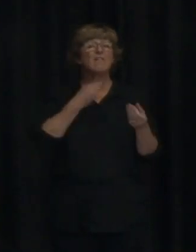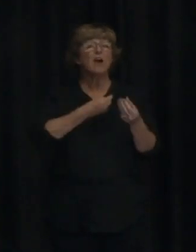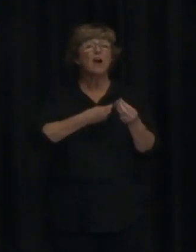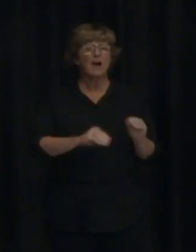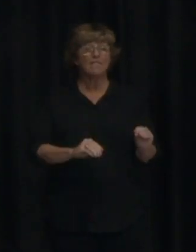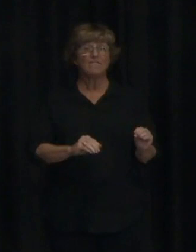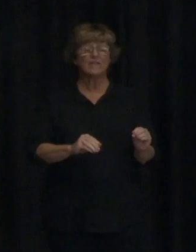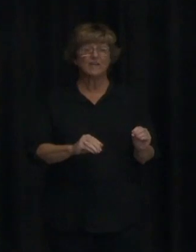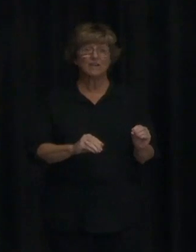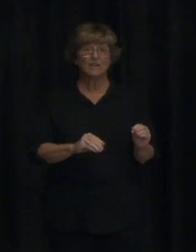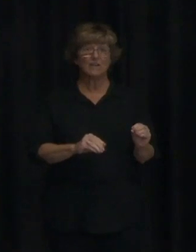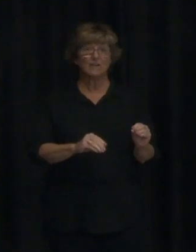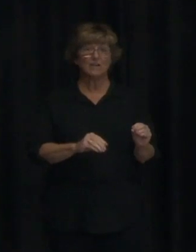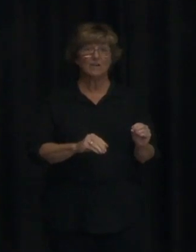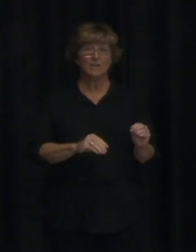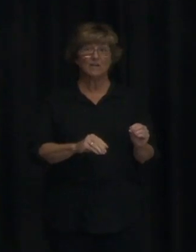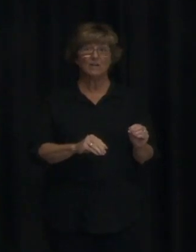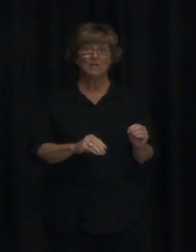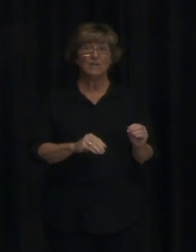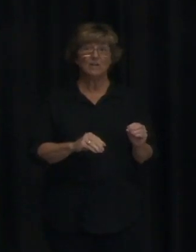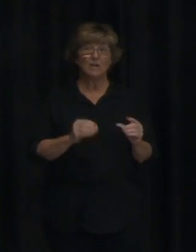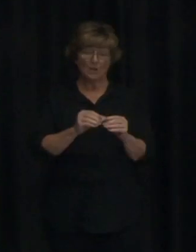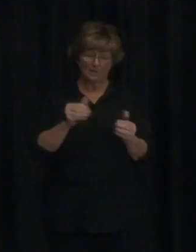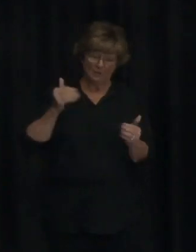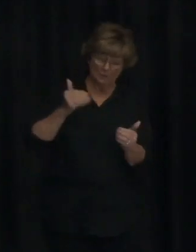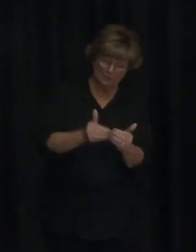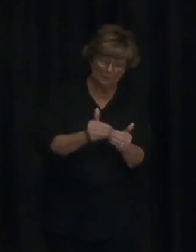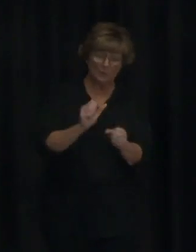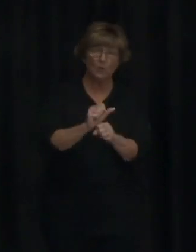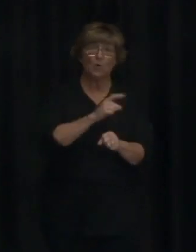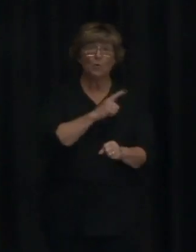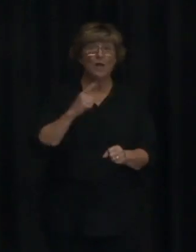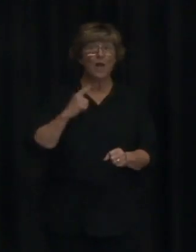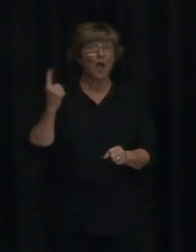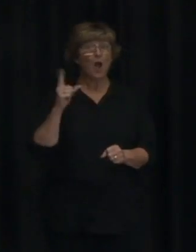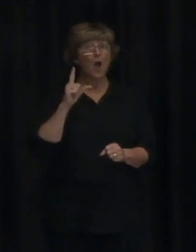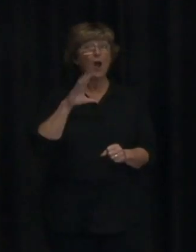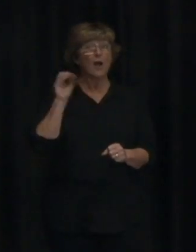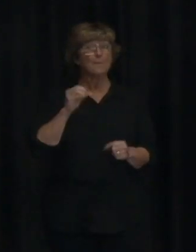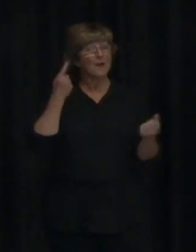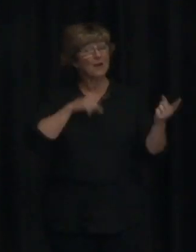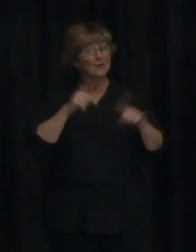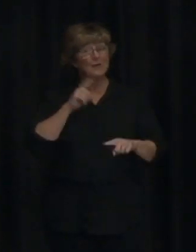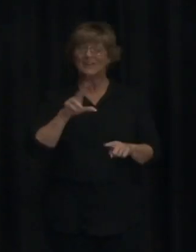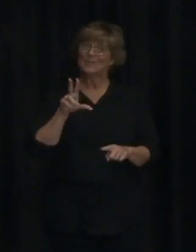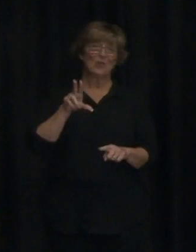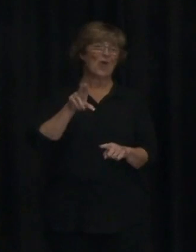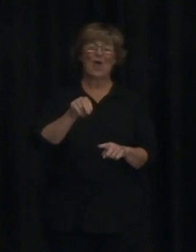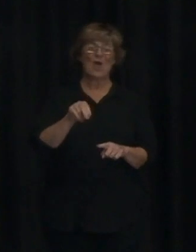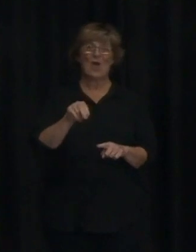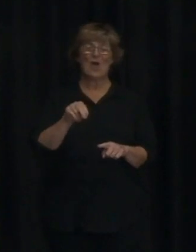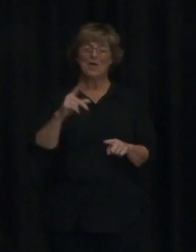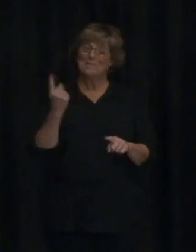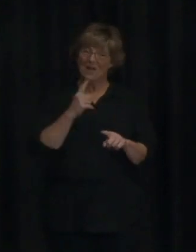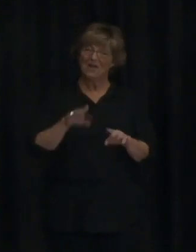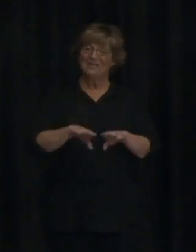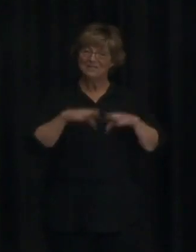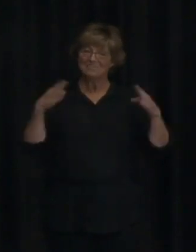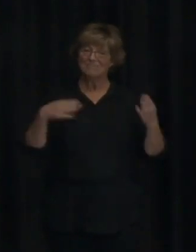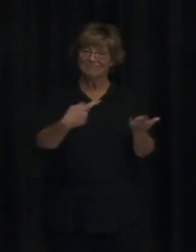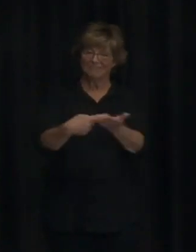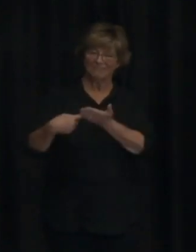Governor Newsom has actually worked closely with the legislature. Do we always agree? Not always, but certainly the door has always been open, and we've